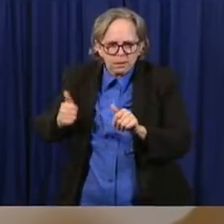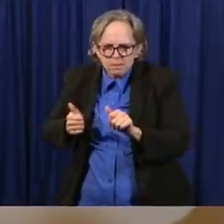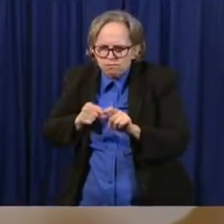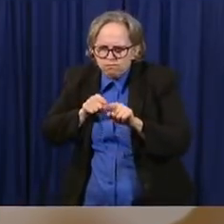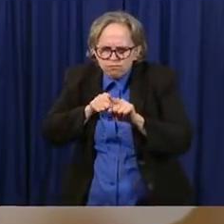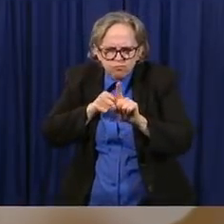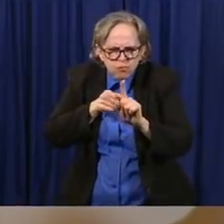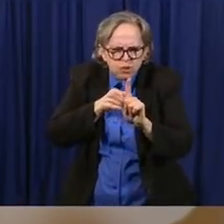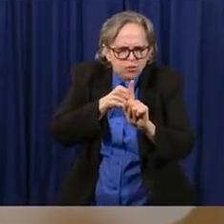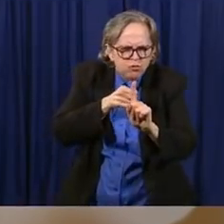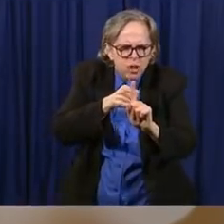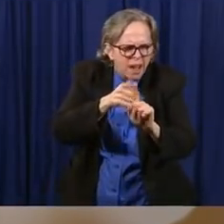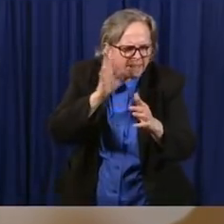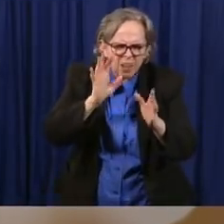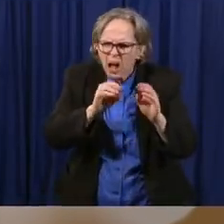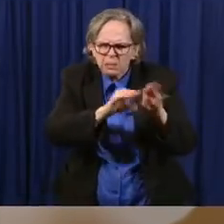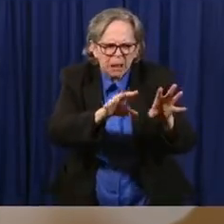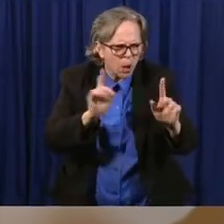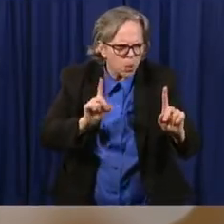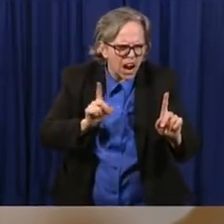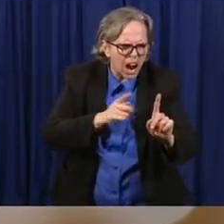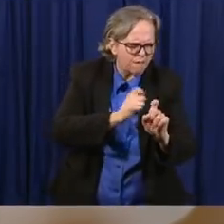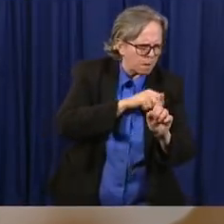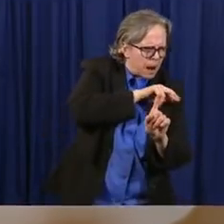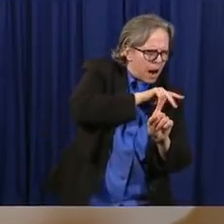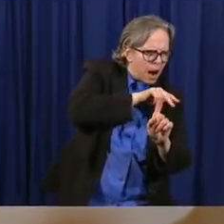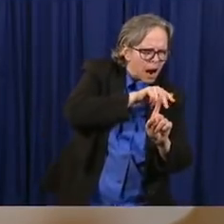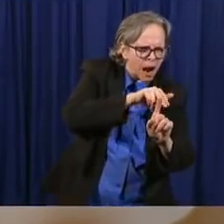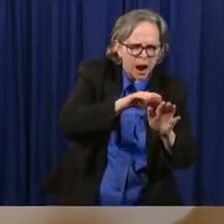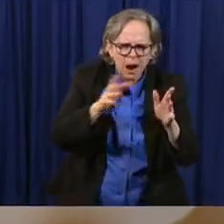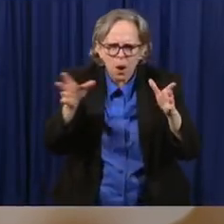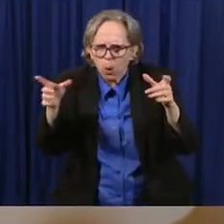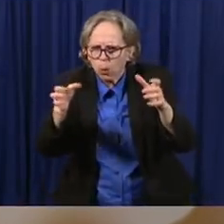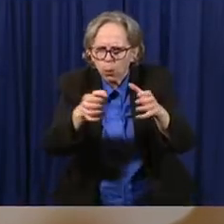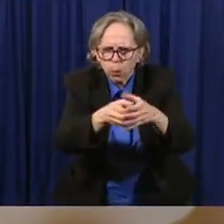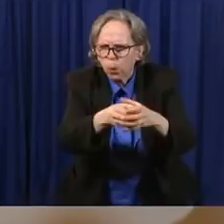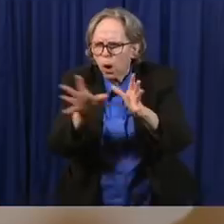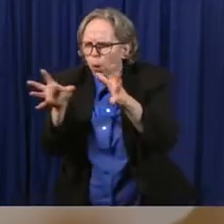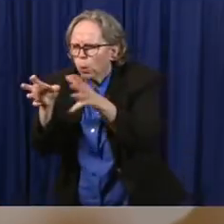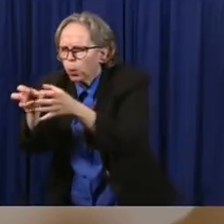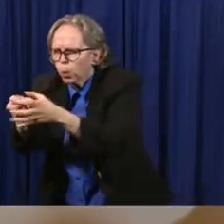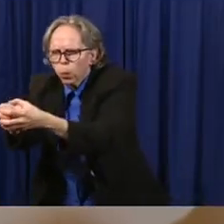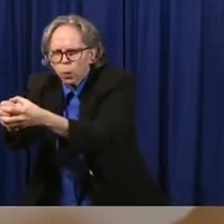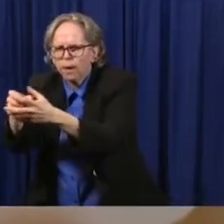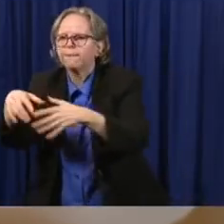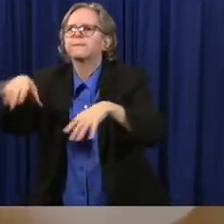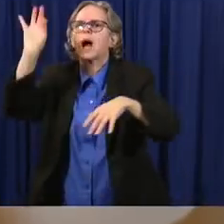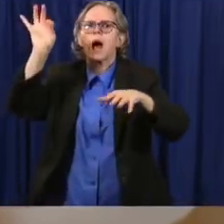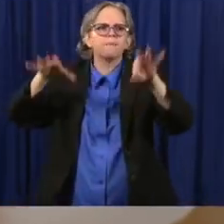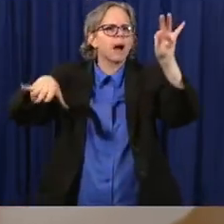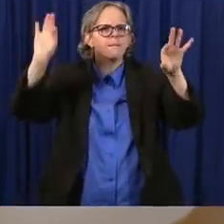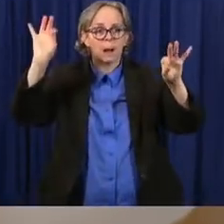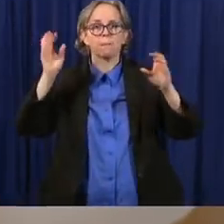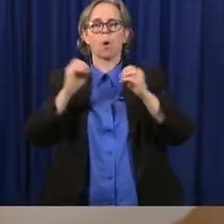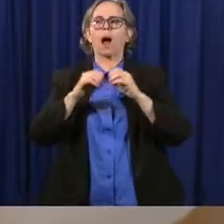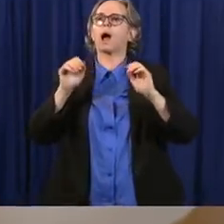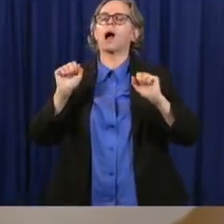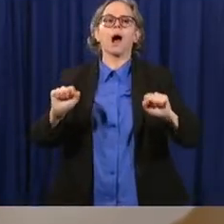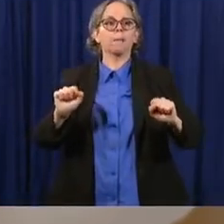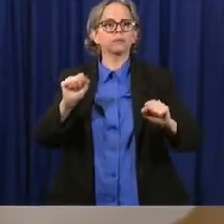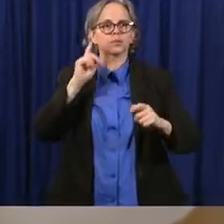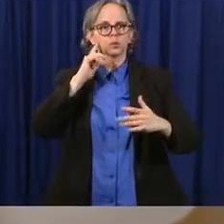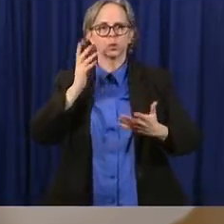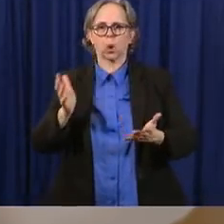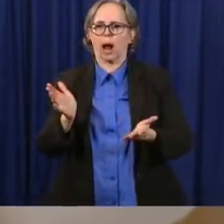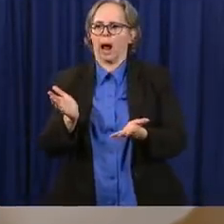eventually isolate it to smaller pockets or areas so we can open things back up again. At the same time, it will allow us to target